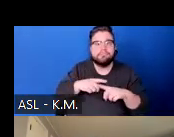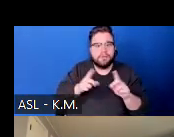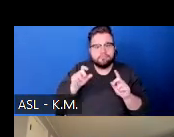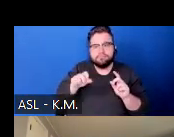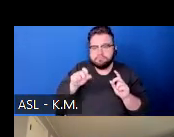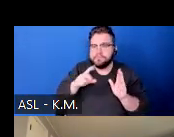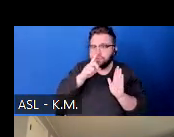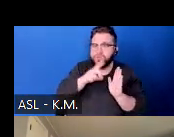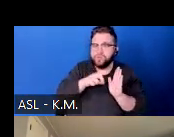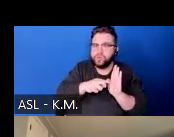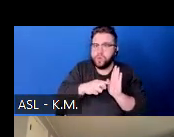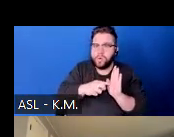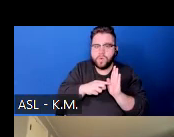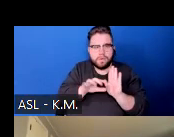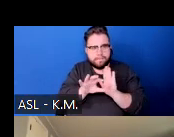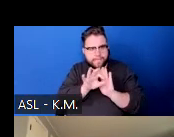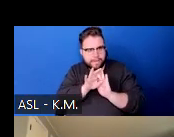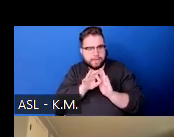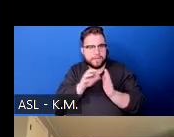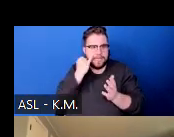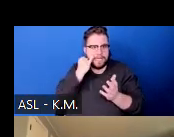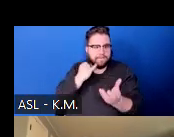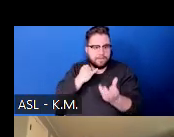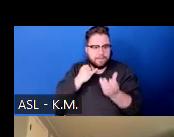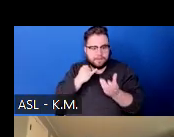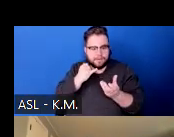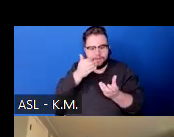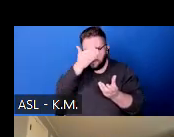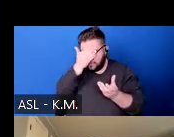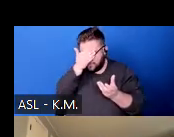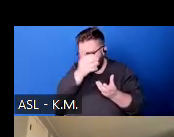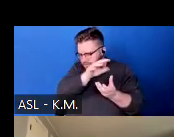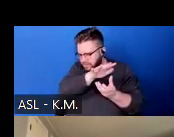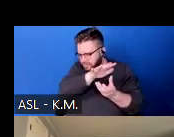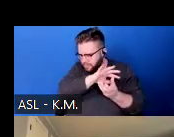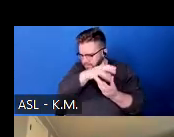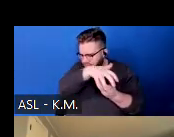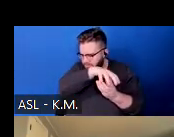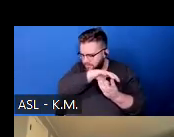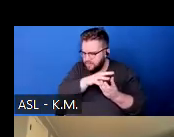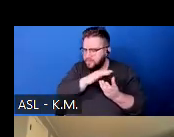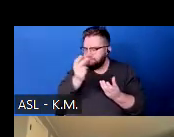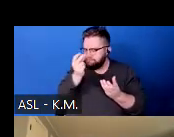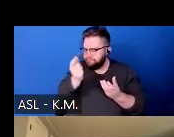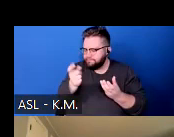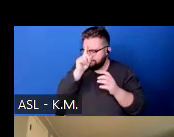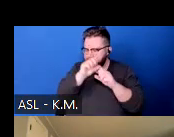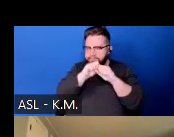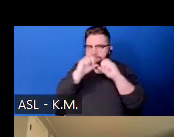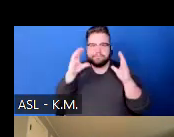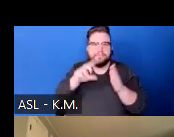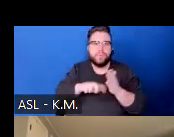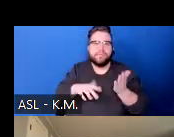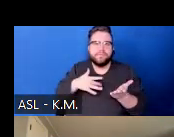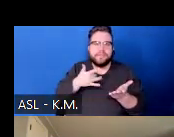better at picking how an object should look based on how it feels. So using that tactile input, they're able to create a